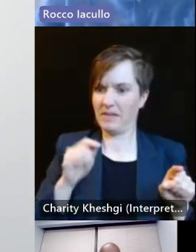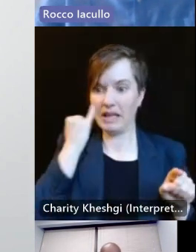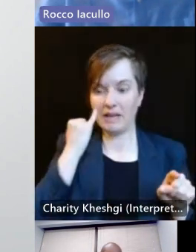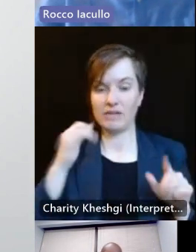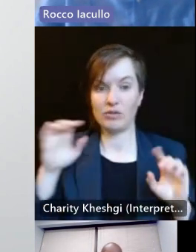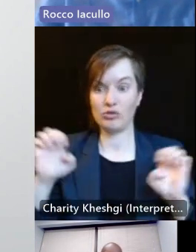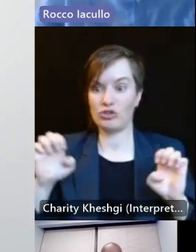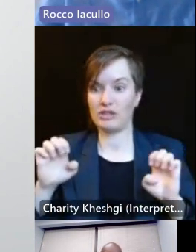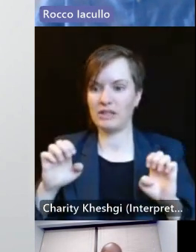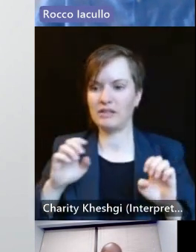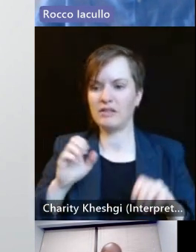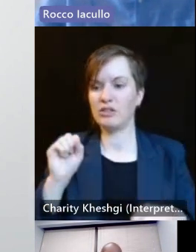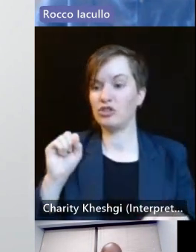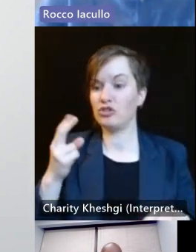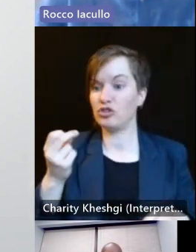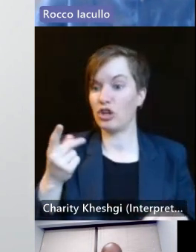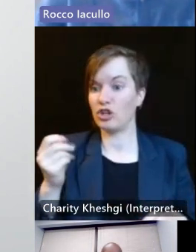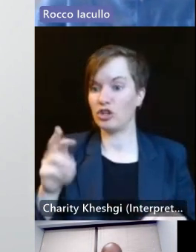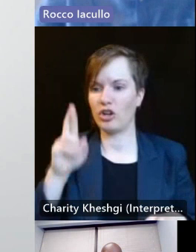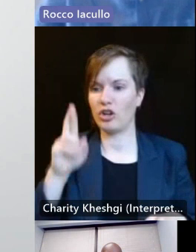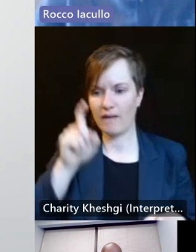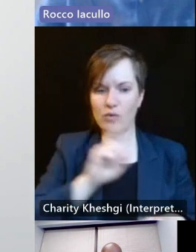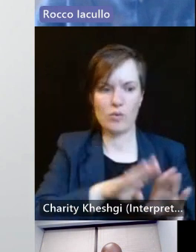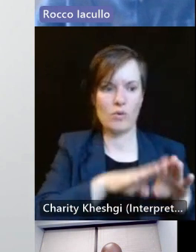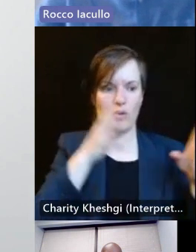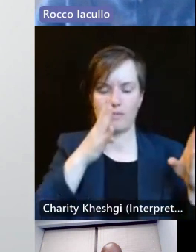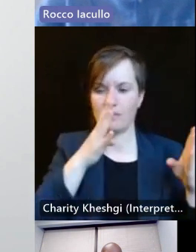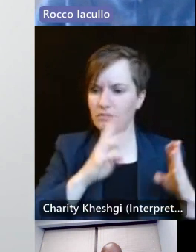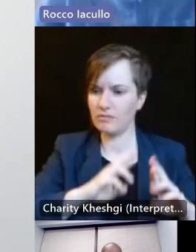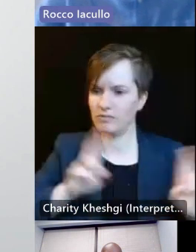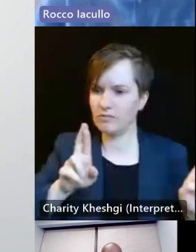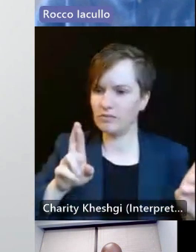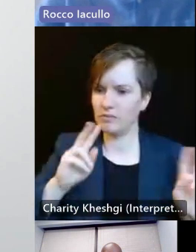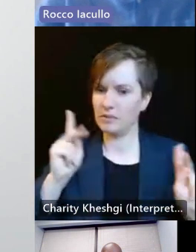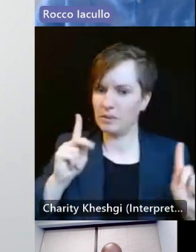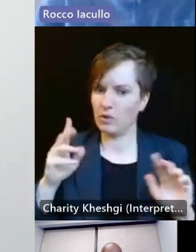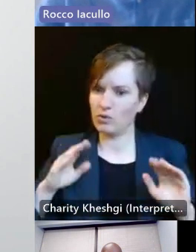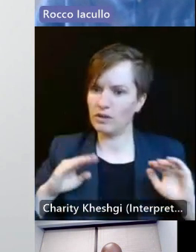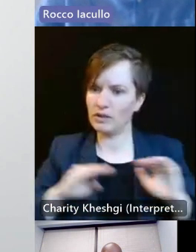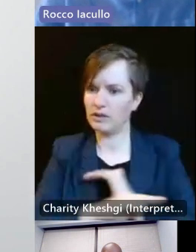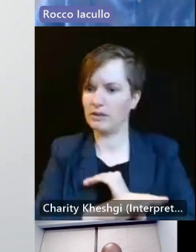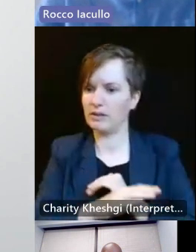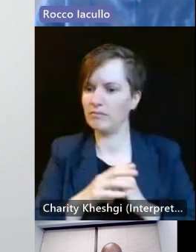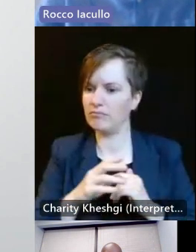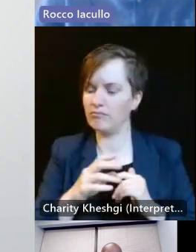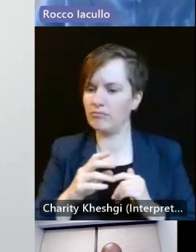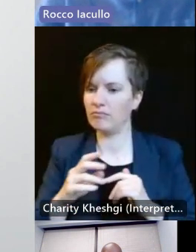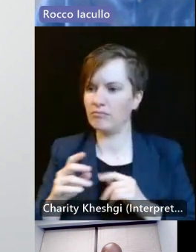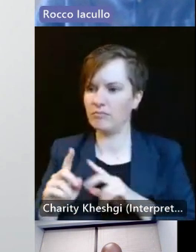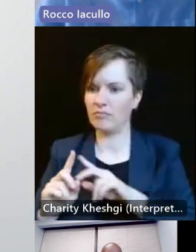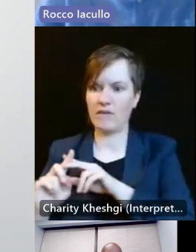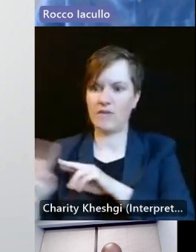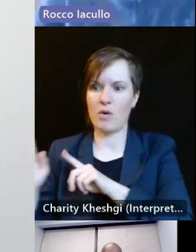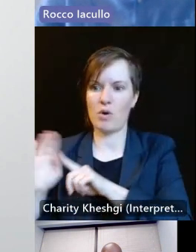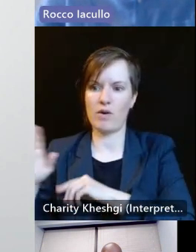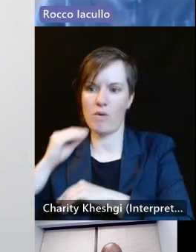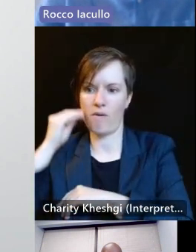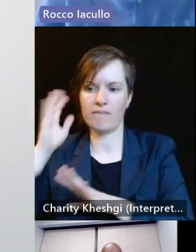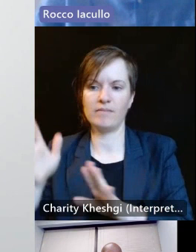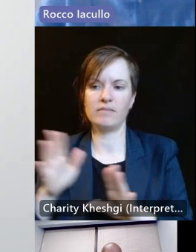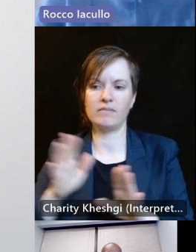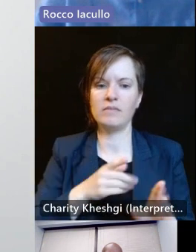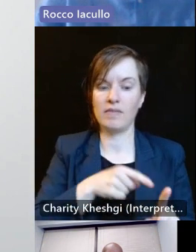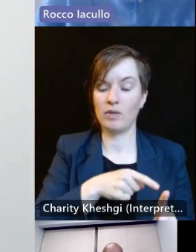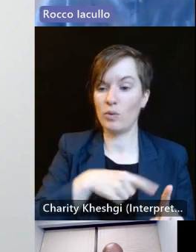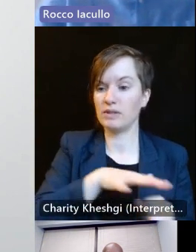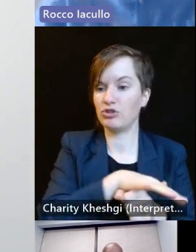to have people evacuated to, those shelters would be covered by Title III of the ADA if